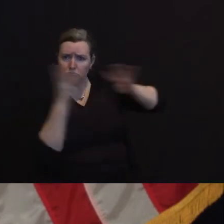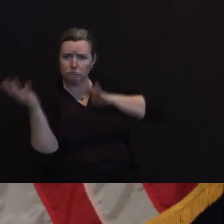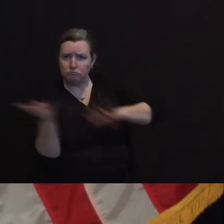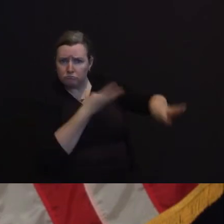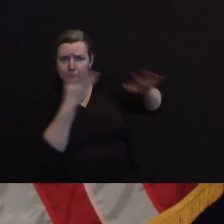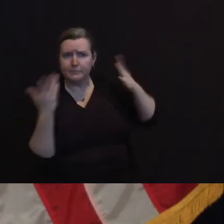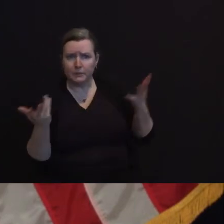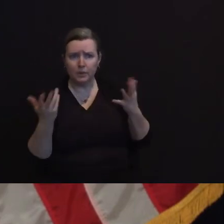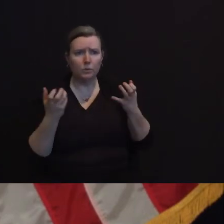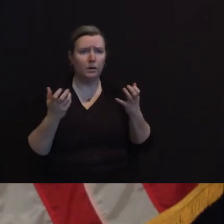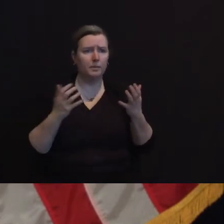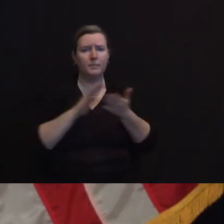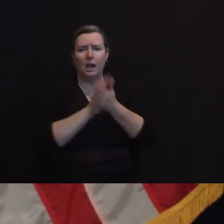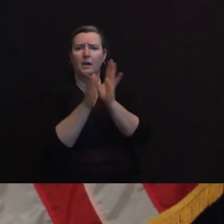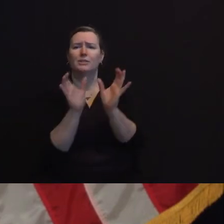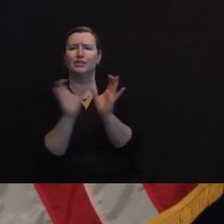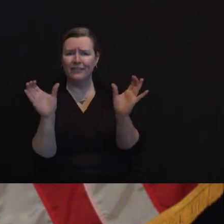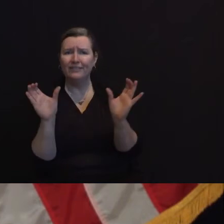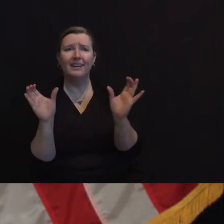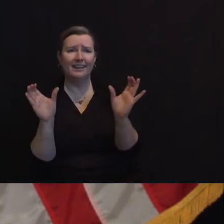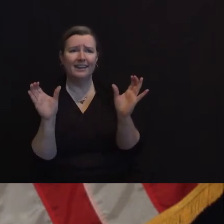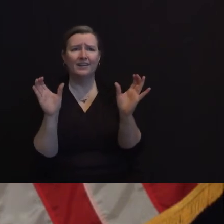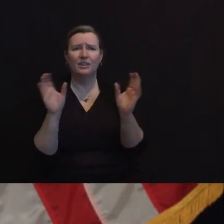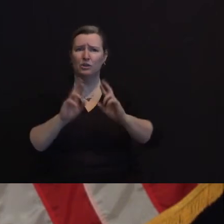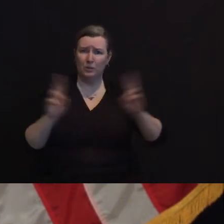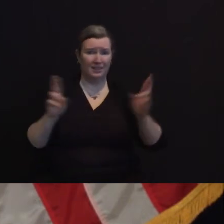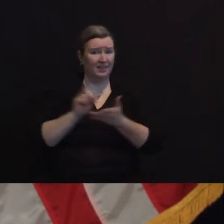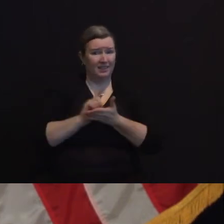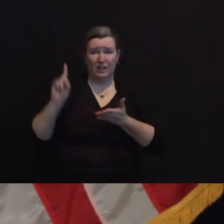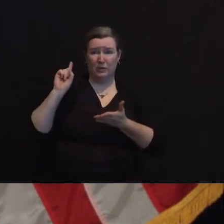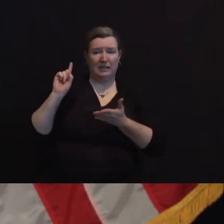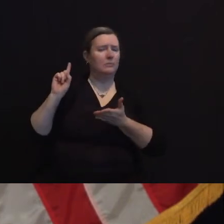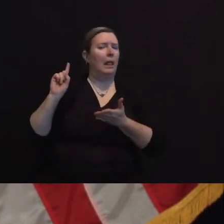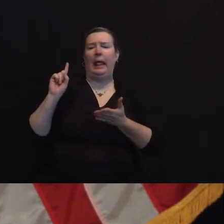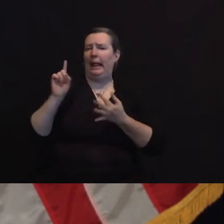last week. I don't know what it is today, but if it's not, it should be shortly.